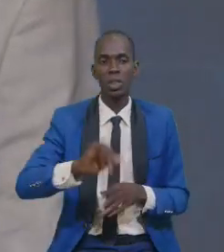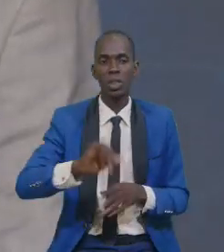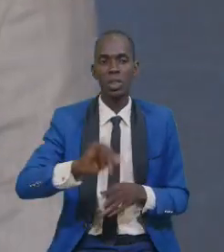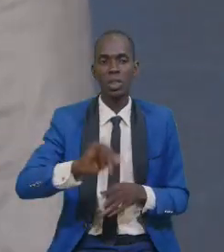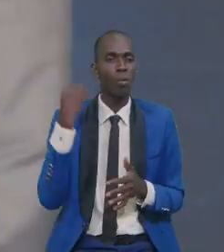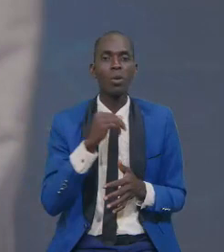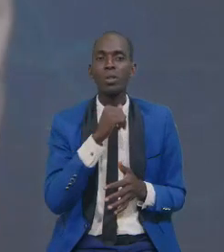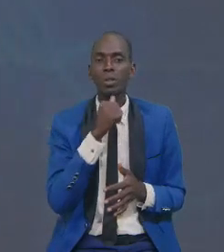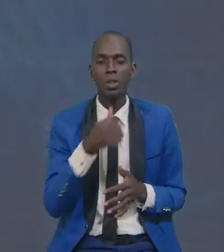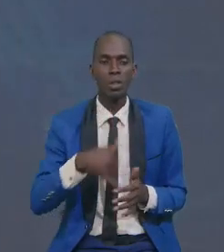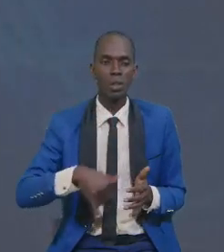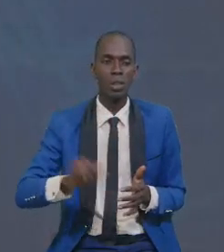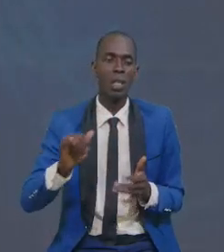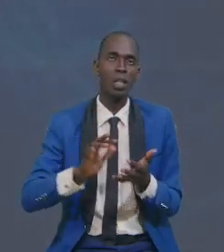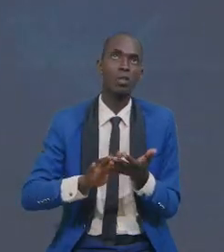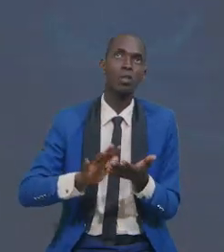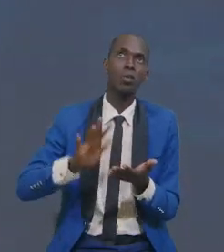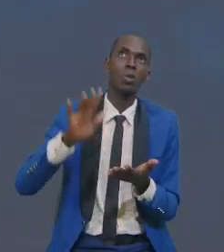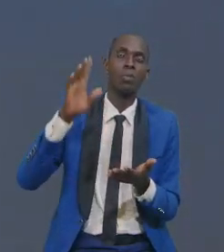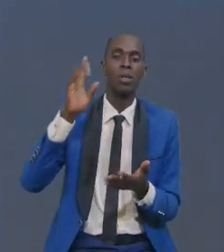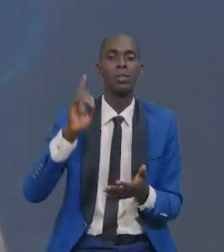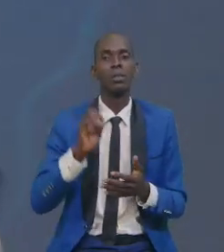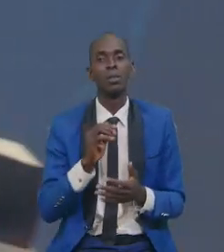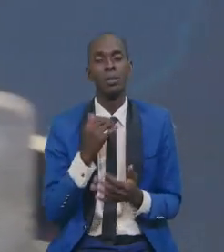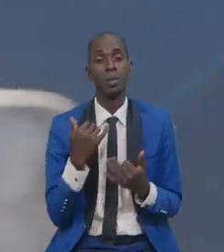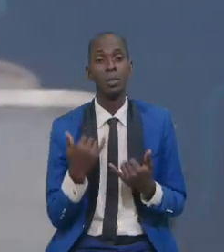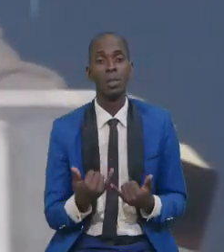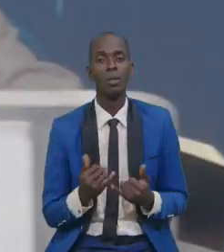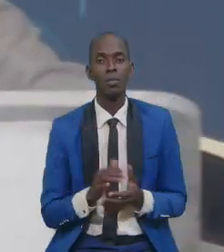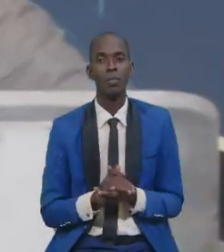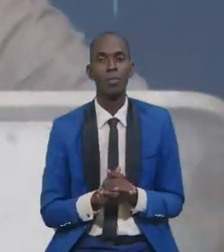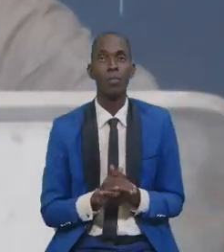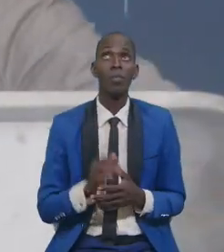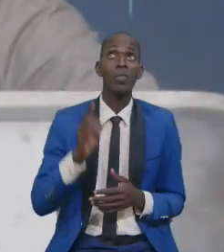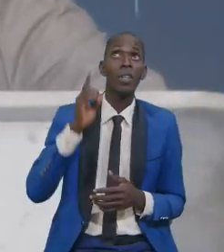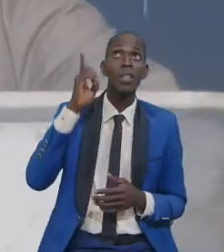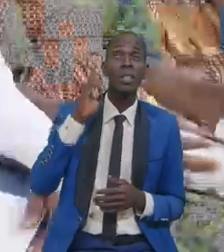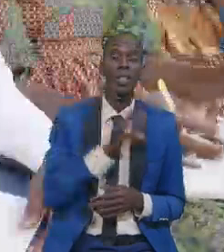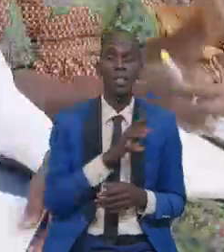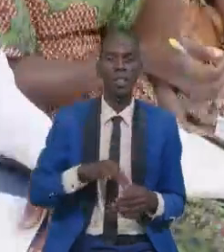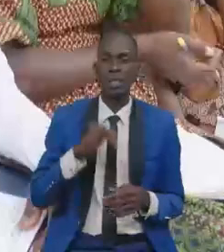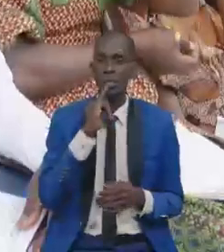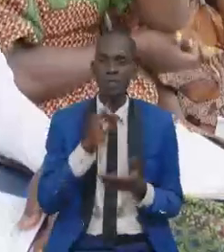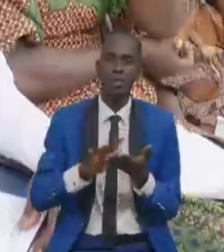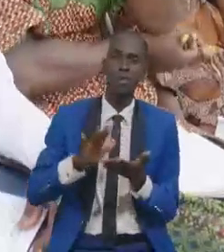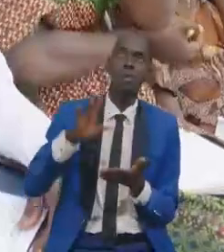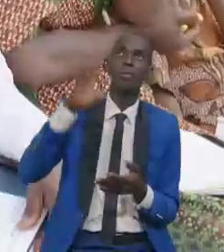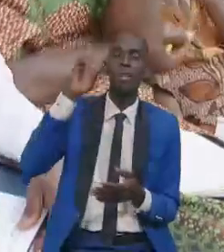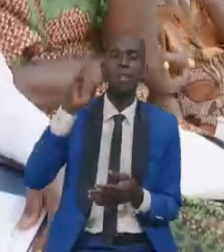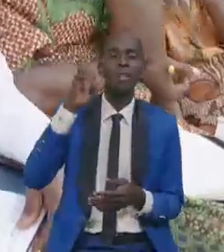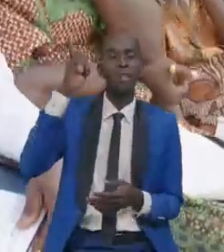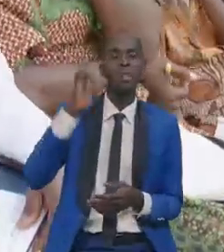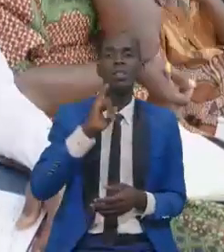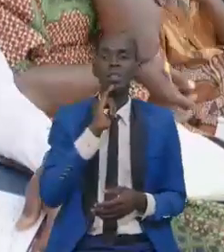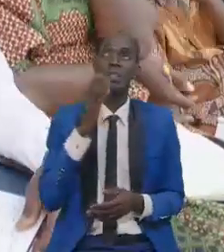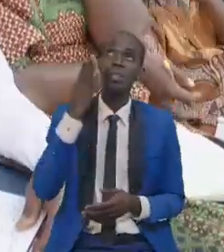Jesus was not yet glorified. Now he is glorified. He sits at the right hand